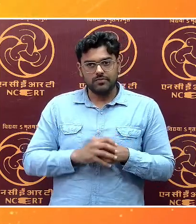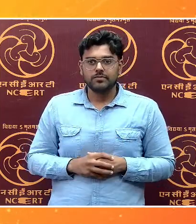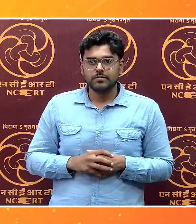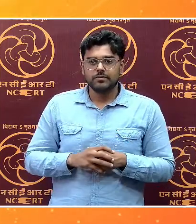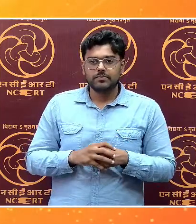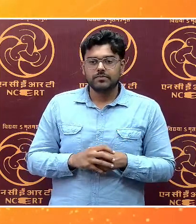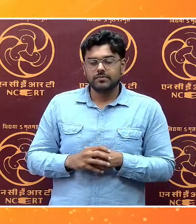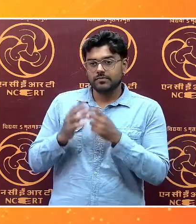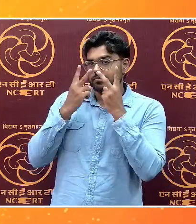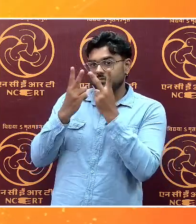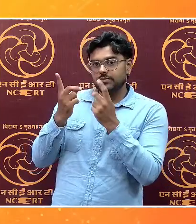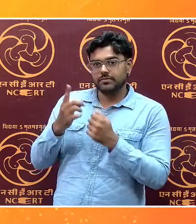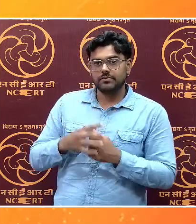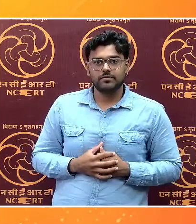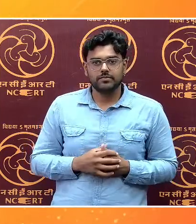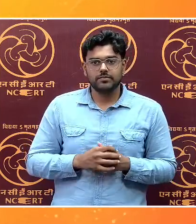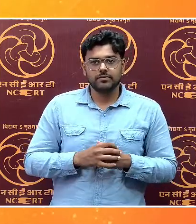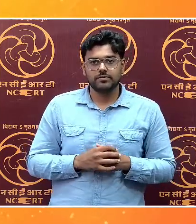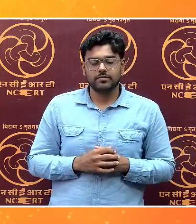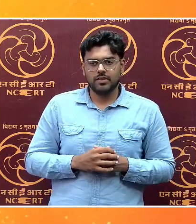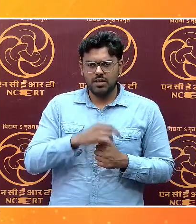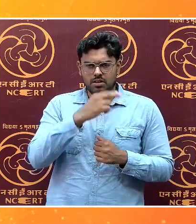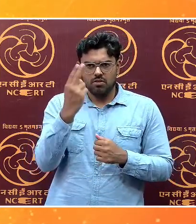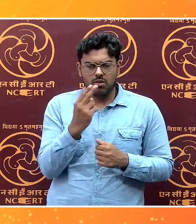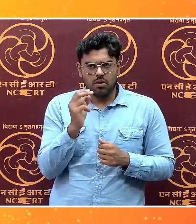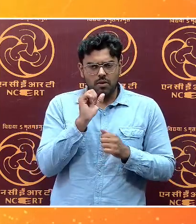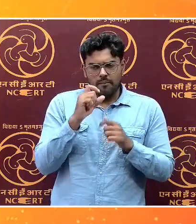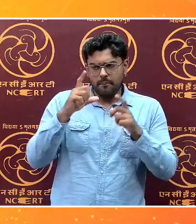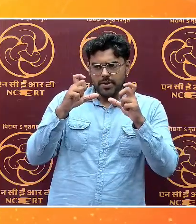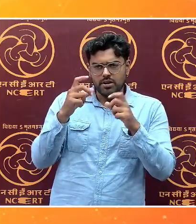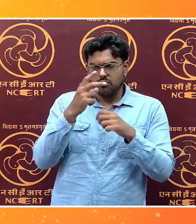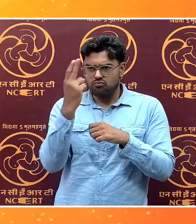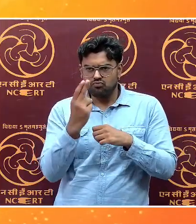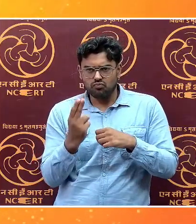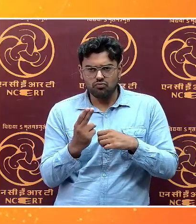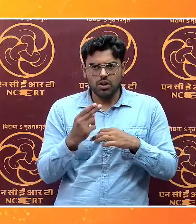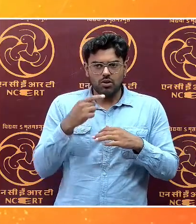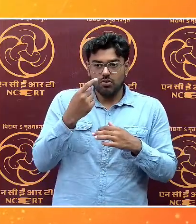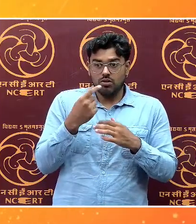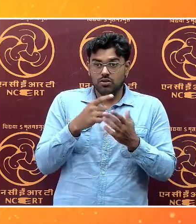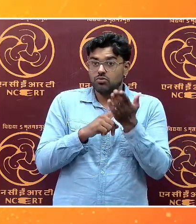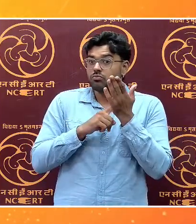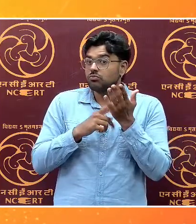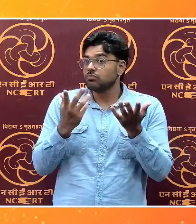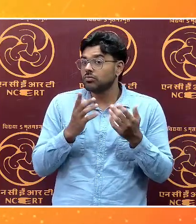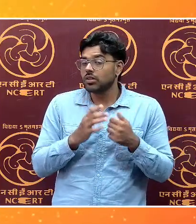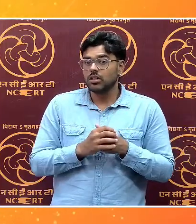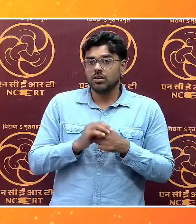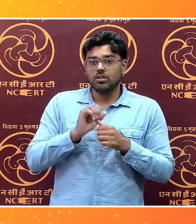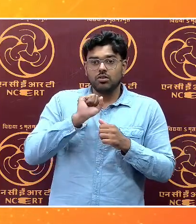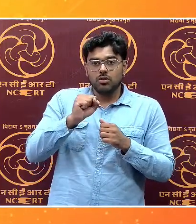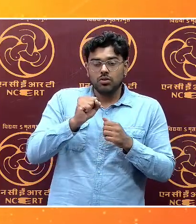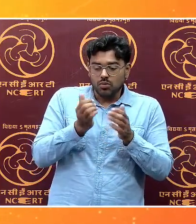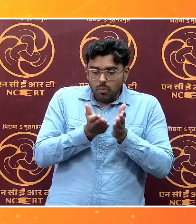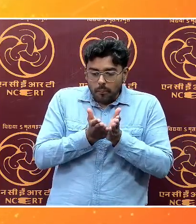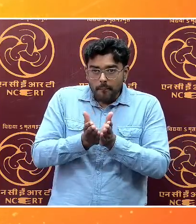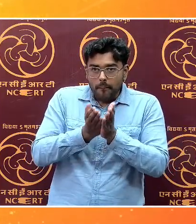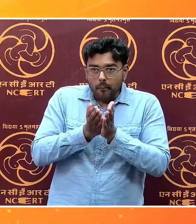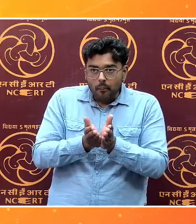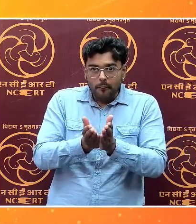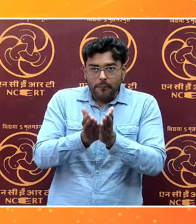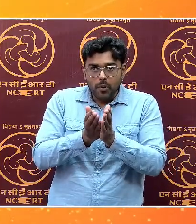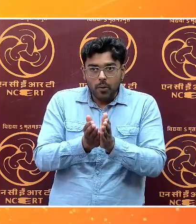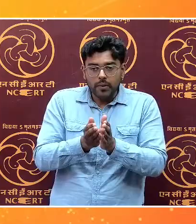and that question is: draw a picture showing you are boating in a Godavari